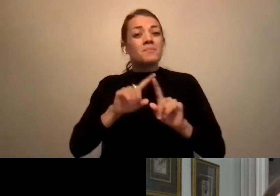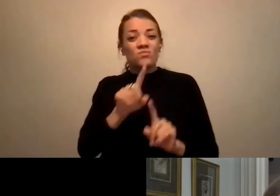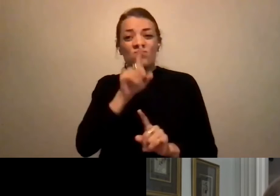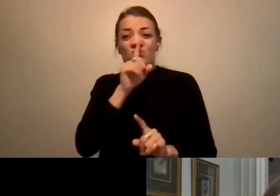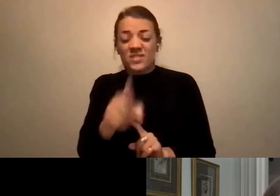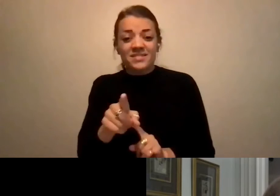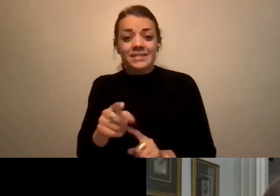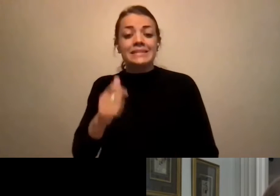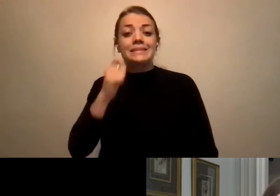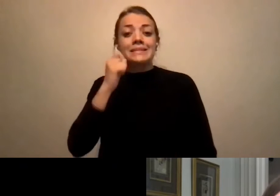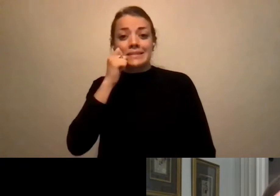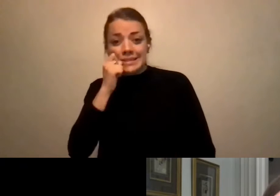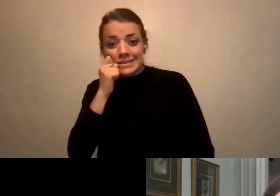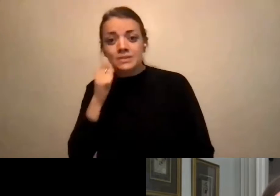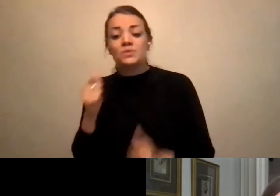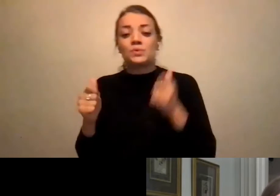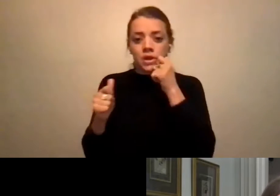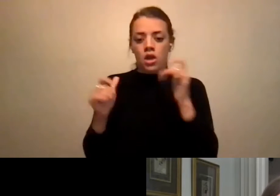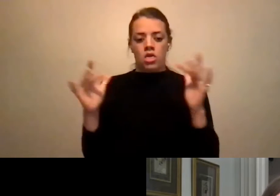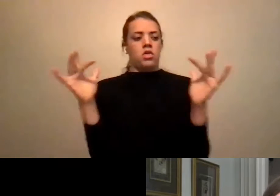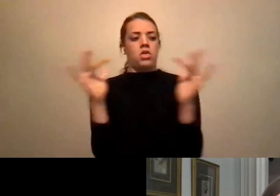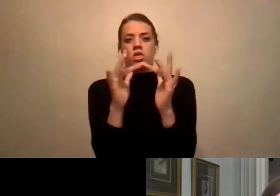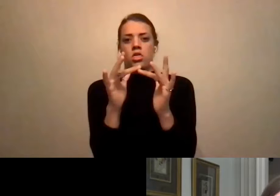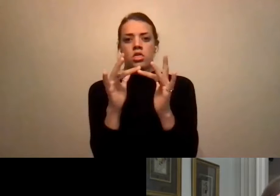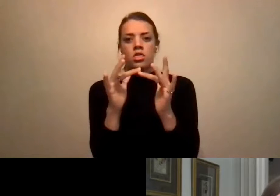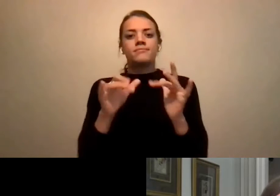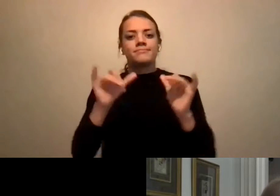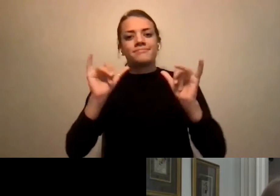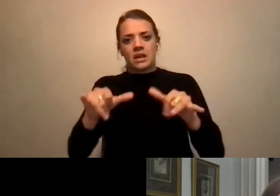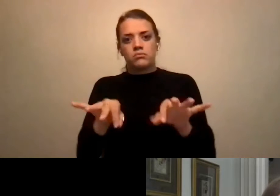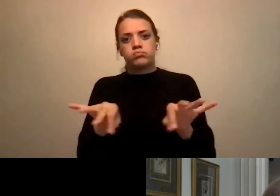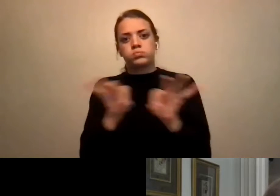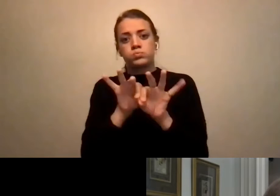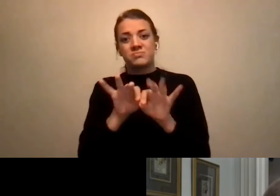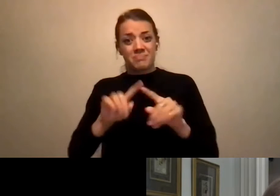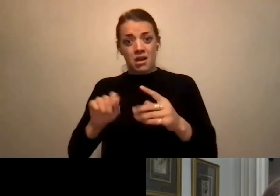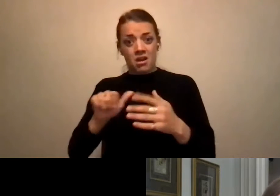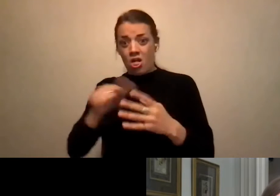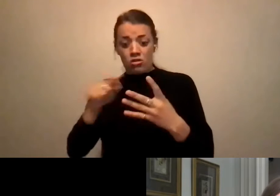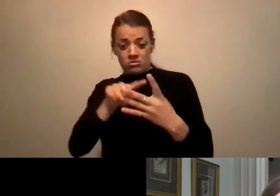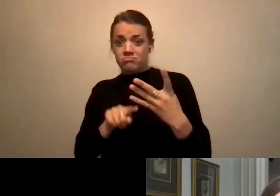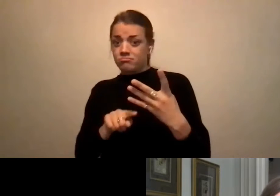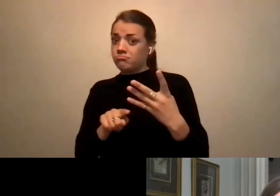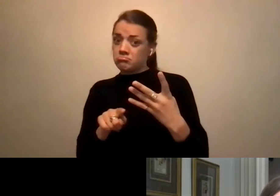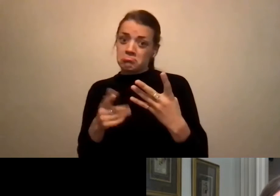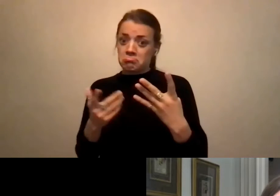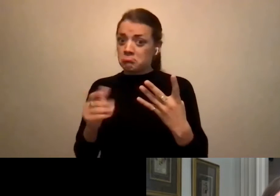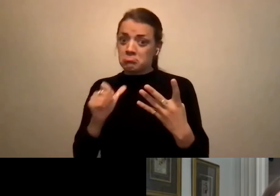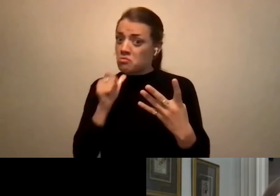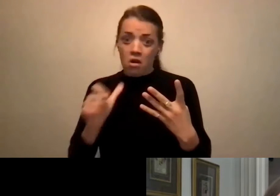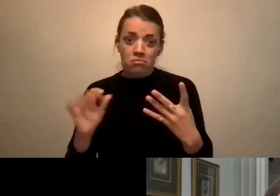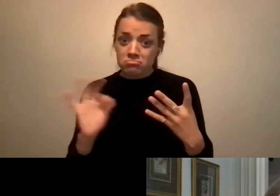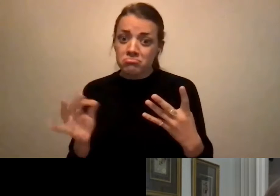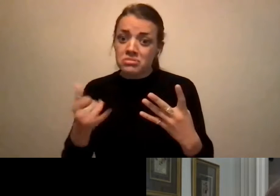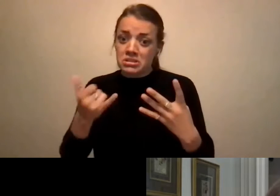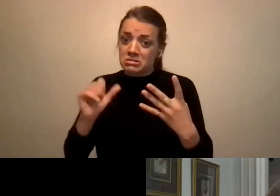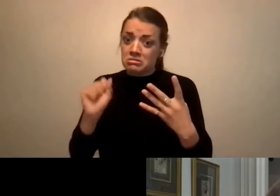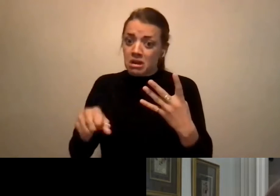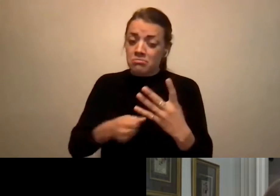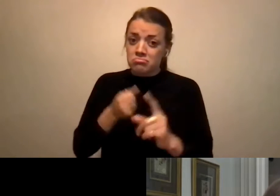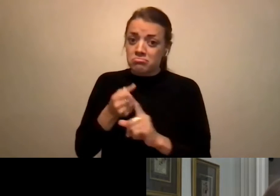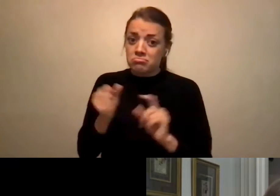the most important, but the others are not nothing. And so go ahead,